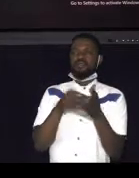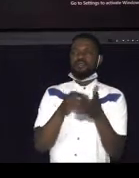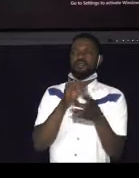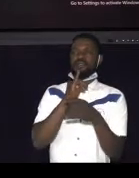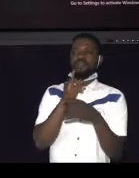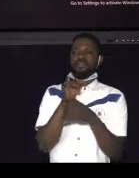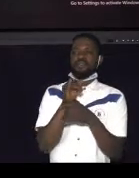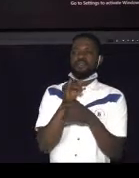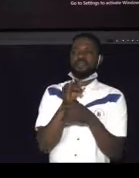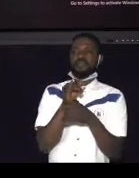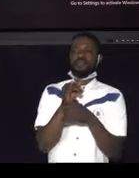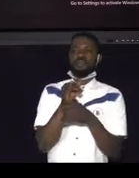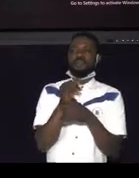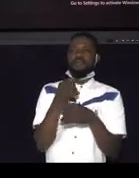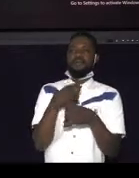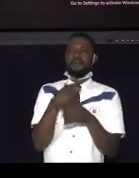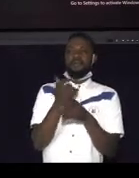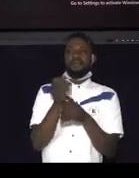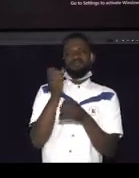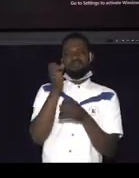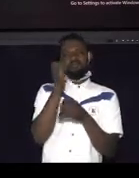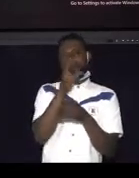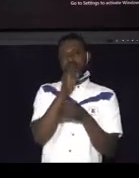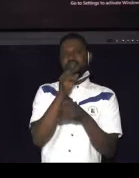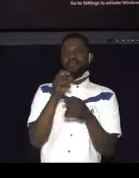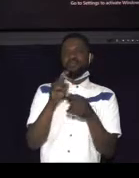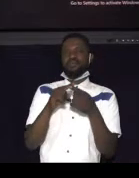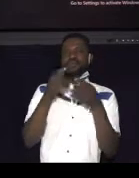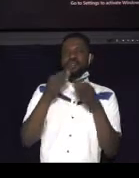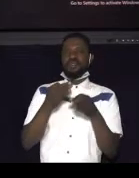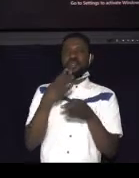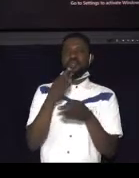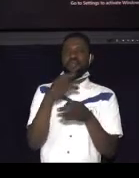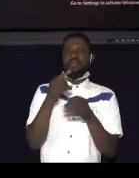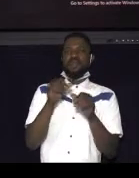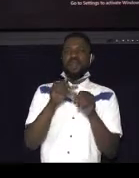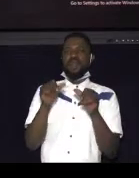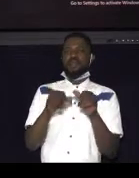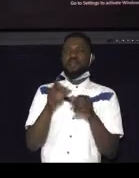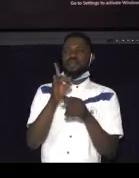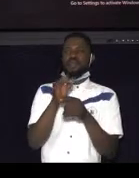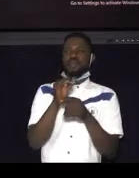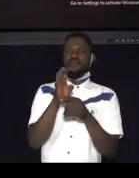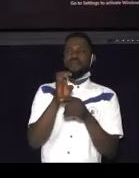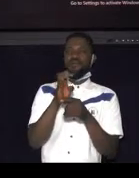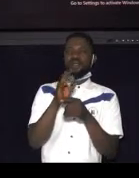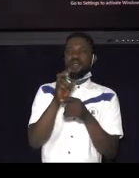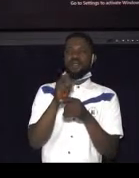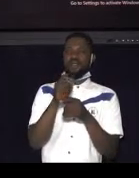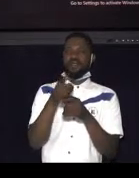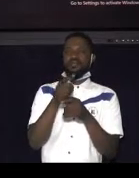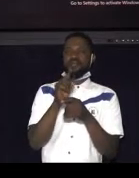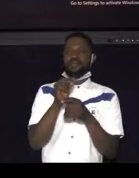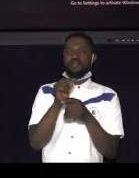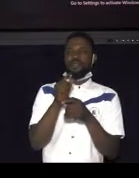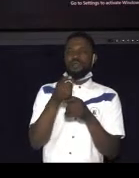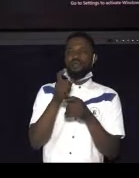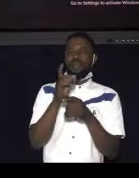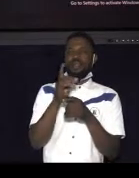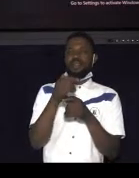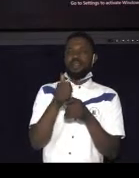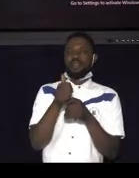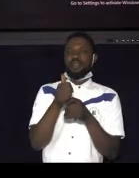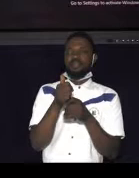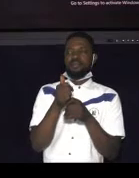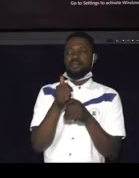is, okay, make a guess as to the size of the angle. 80, 40, 30, 150, 120,